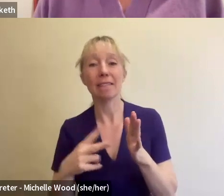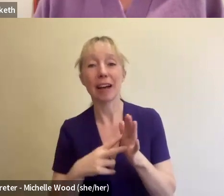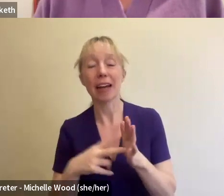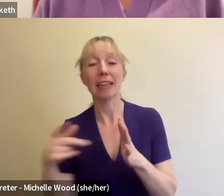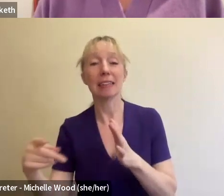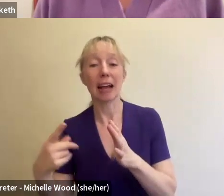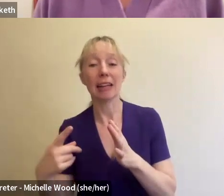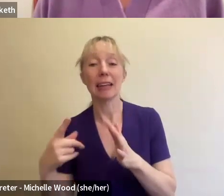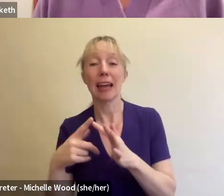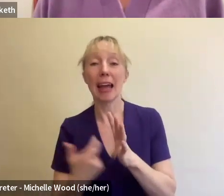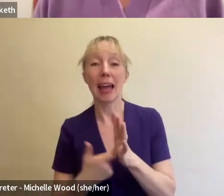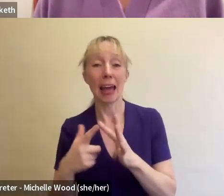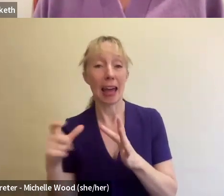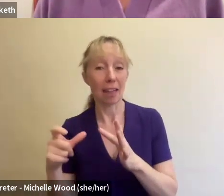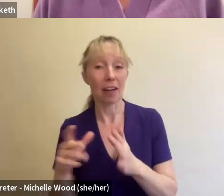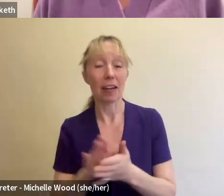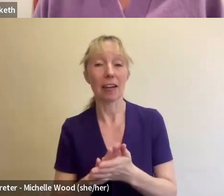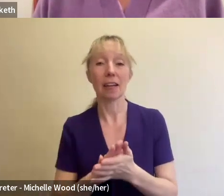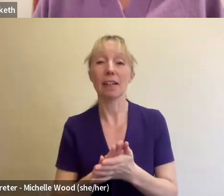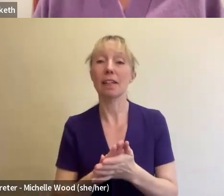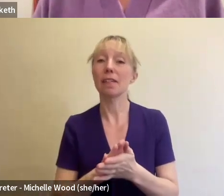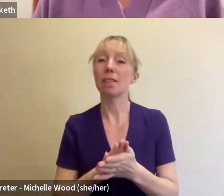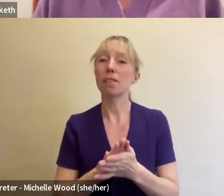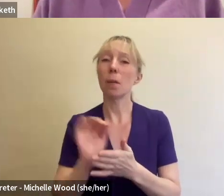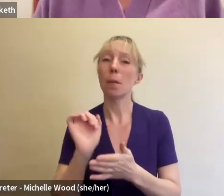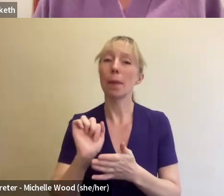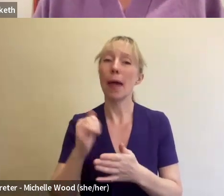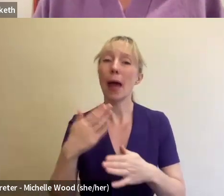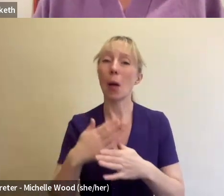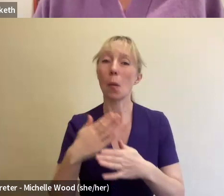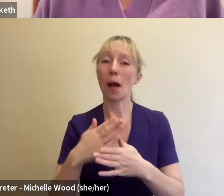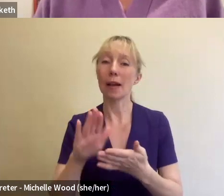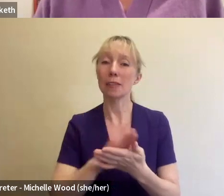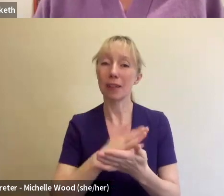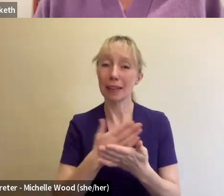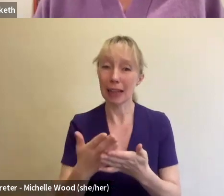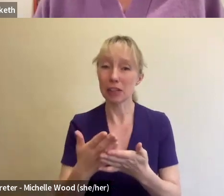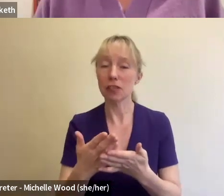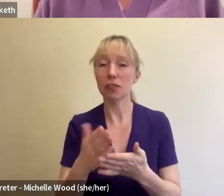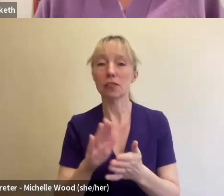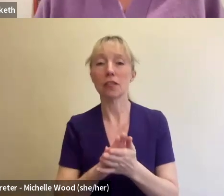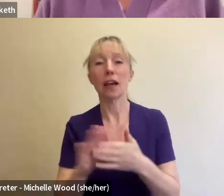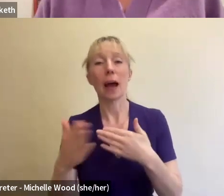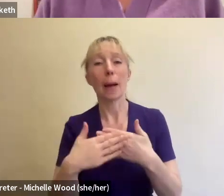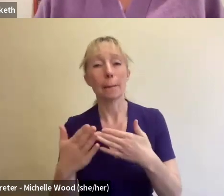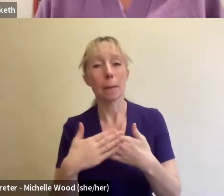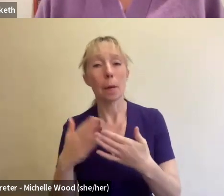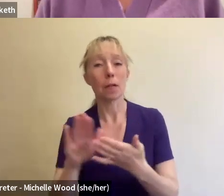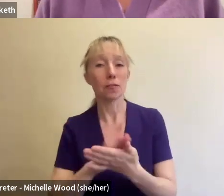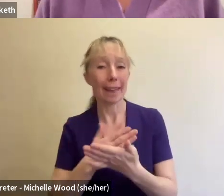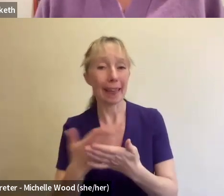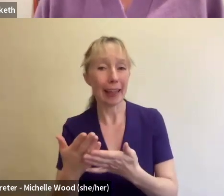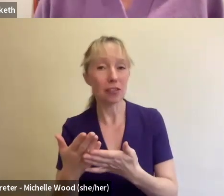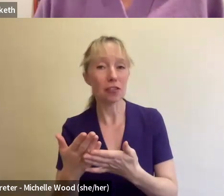Varghese and Eric, from the work that they published in the magazine, and some more translations and poetry